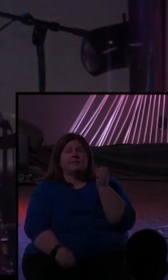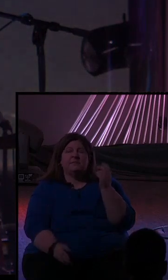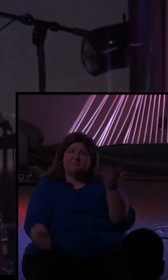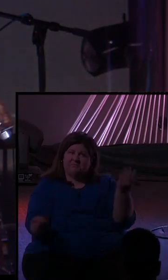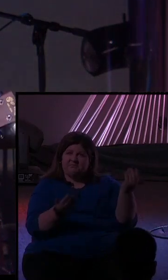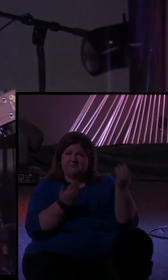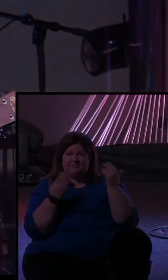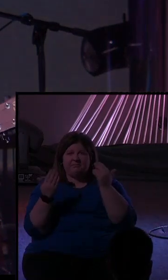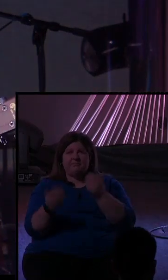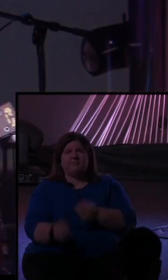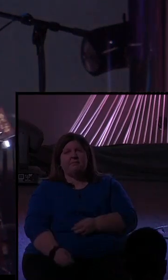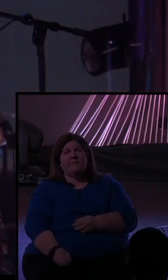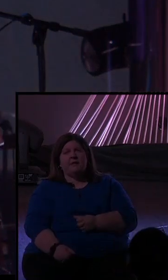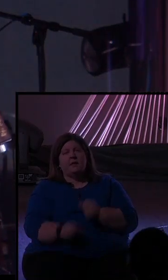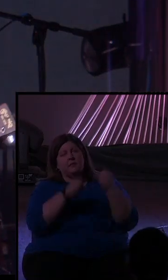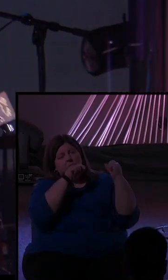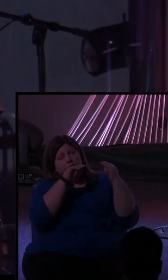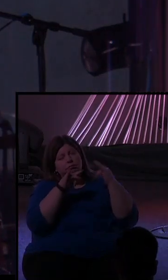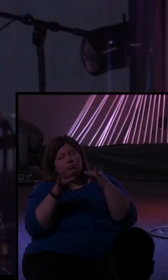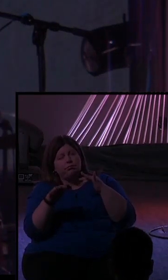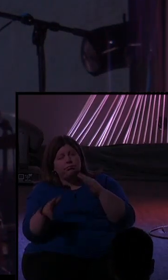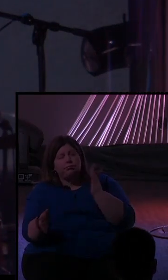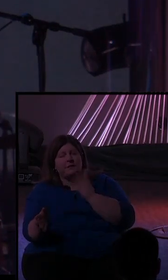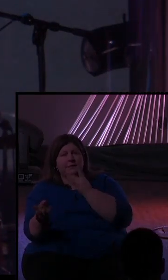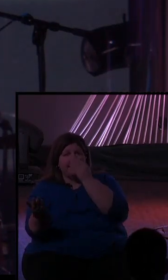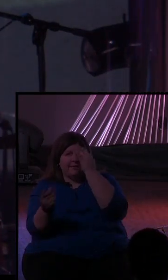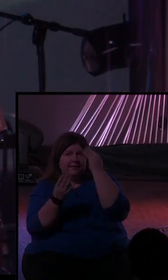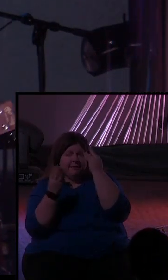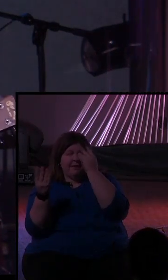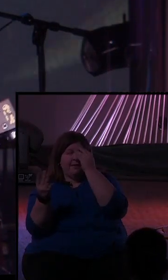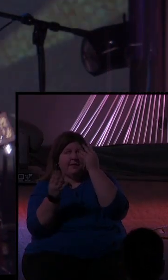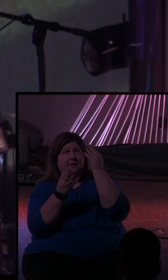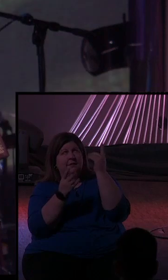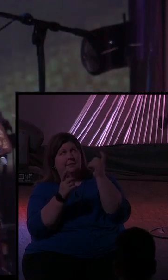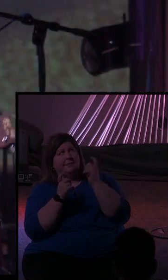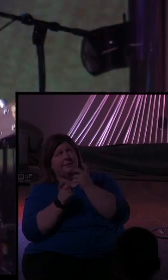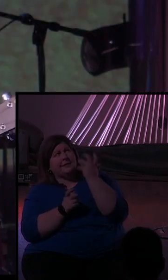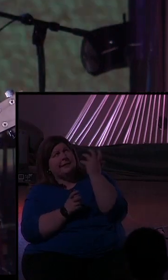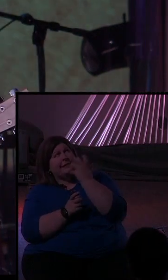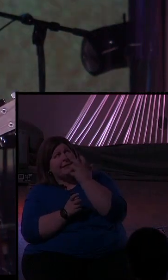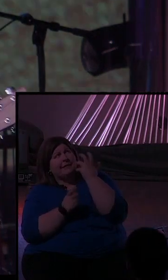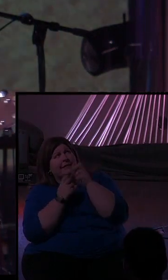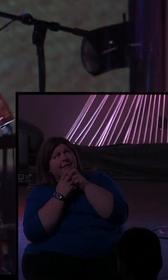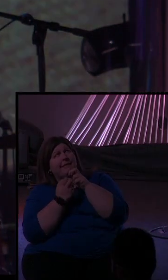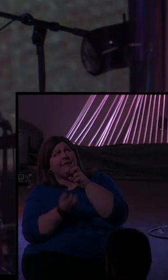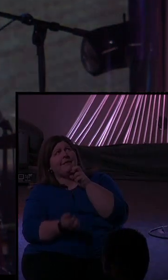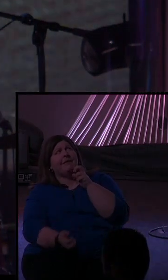Our call to worship. Flood our thoughts with wonder and